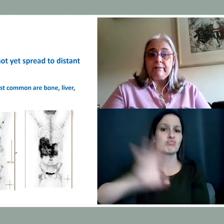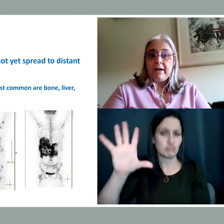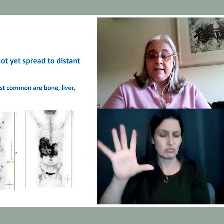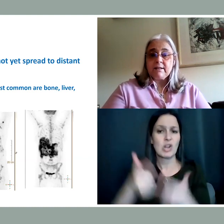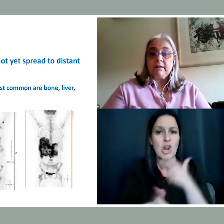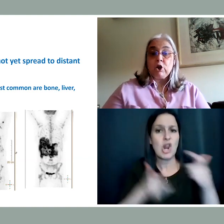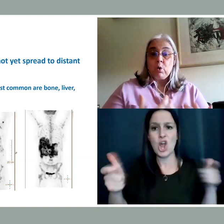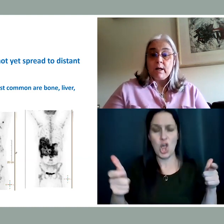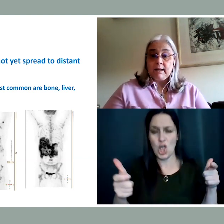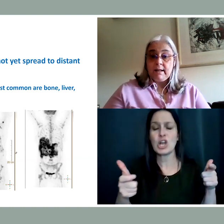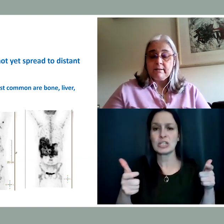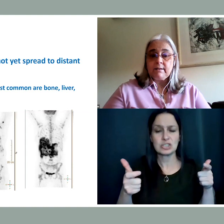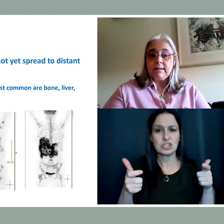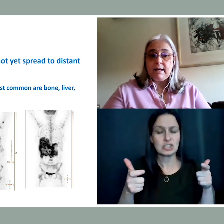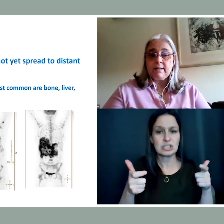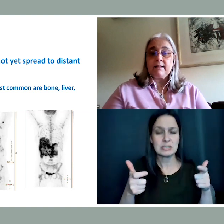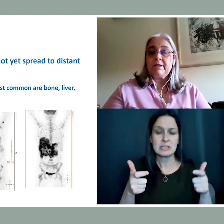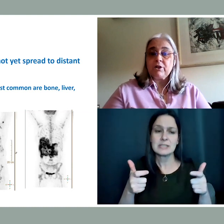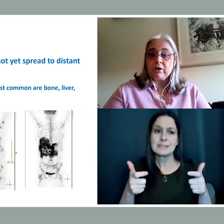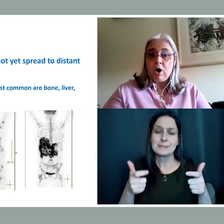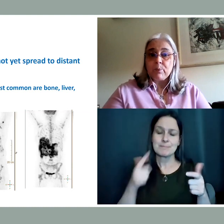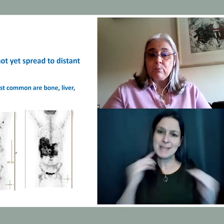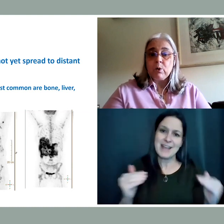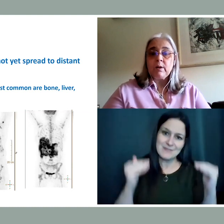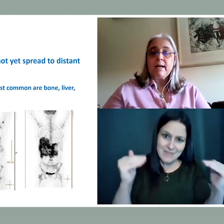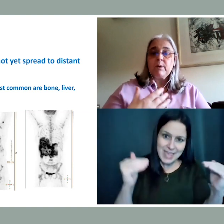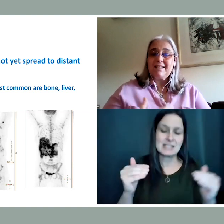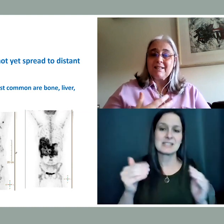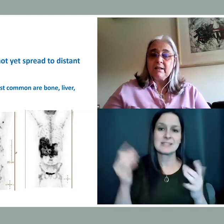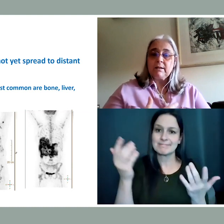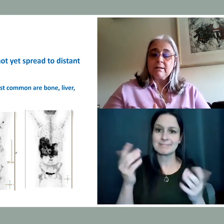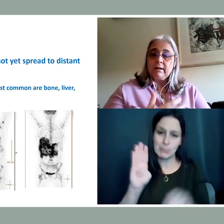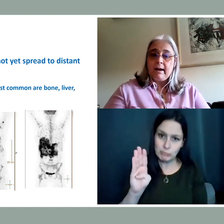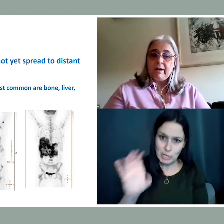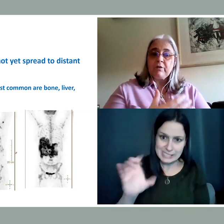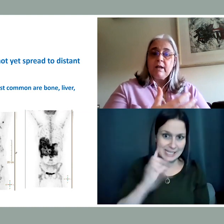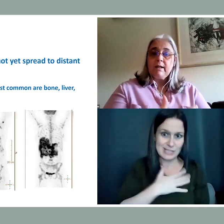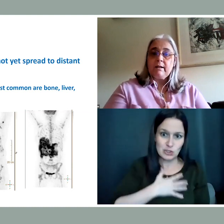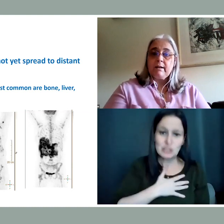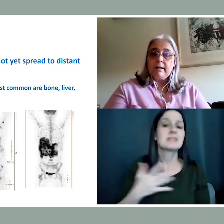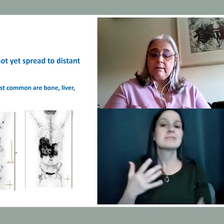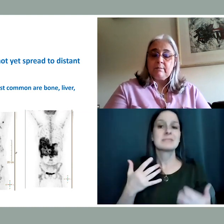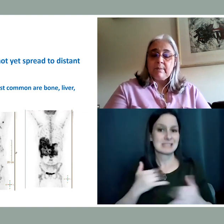and advanced locally the disease, and it's not operable, but it still doesn't have